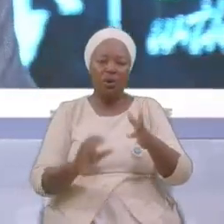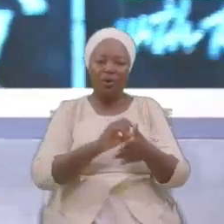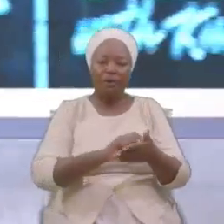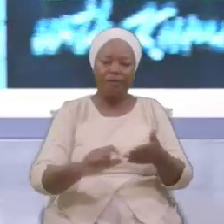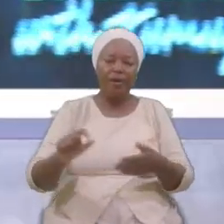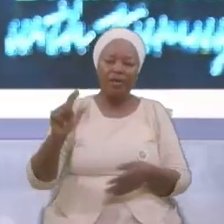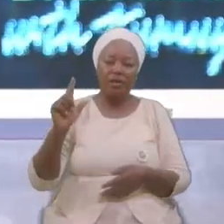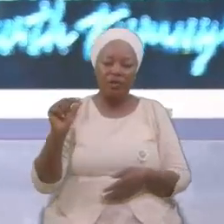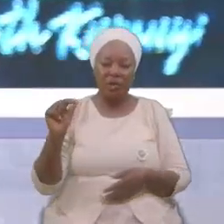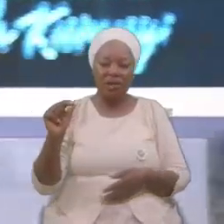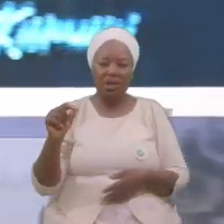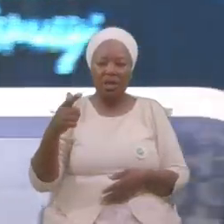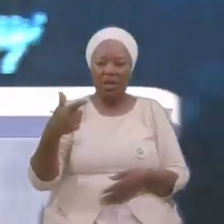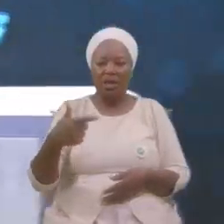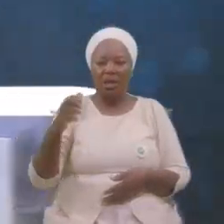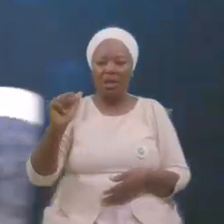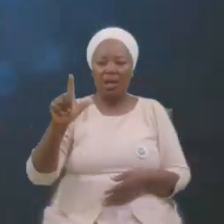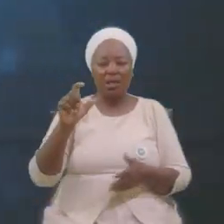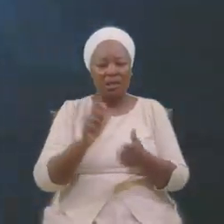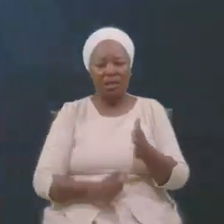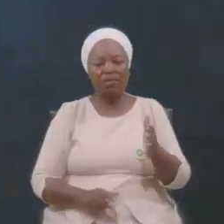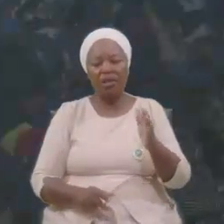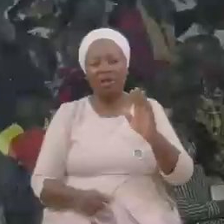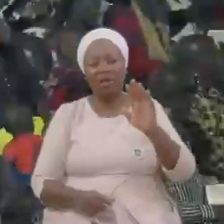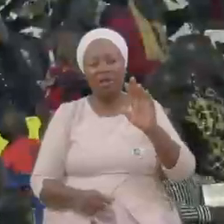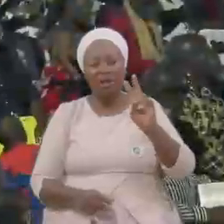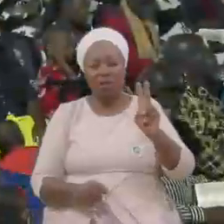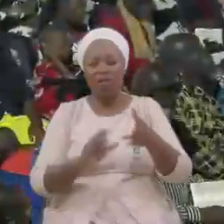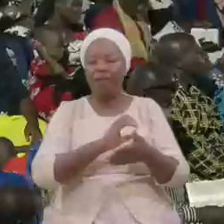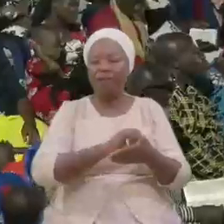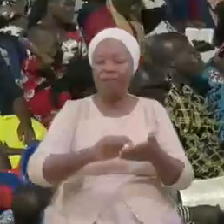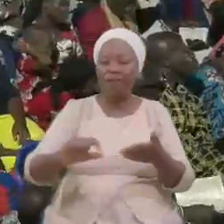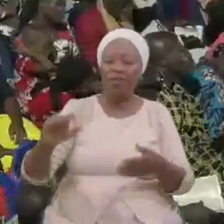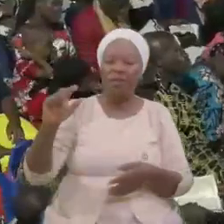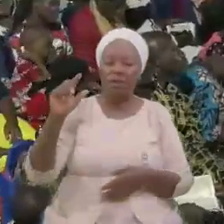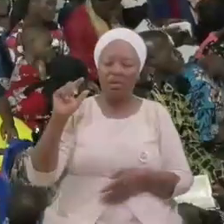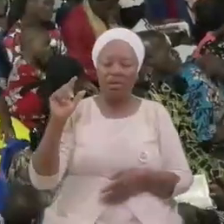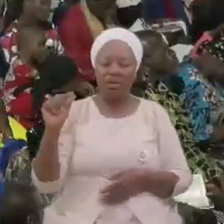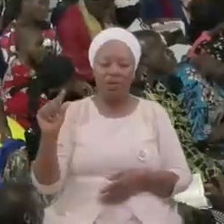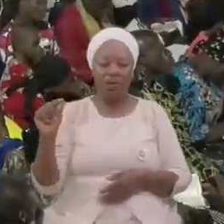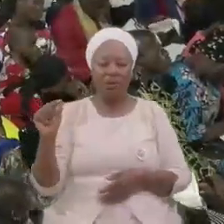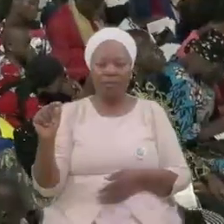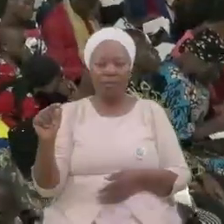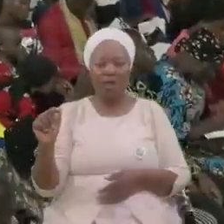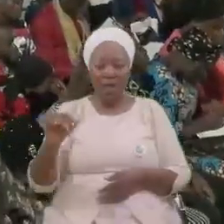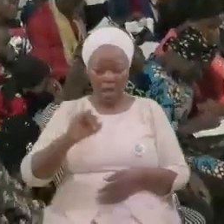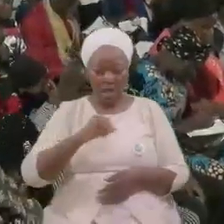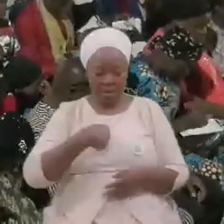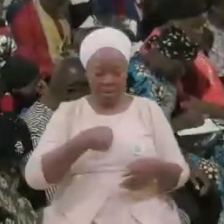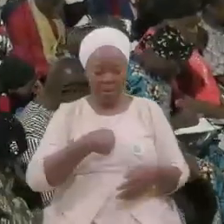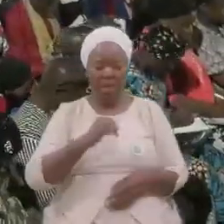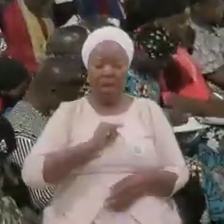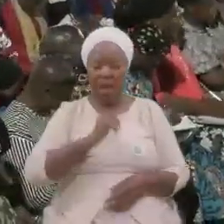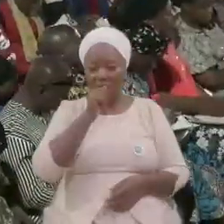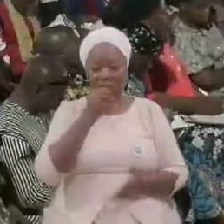20. Galatians chapter 2, reading from verse 20. I am crucified. Here's a